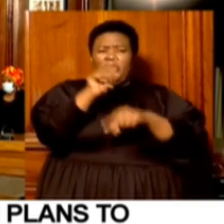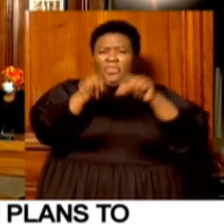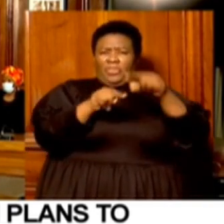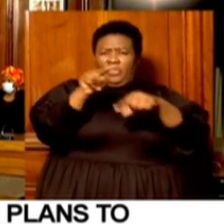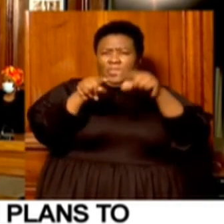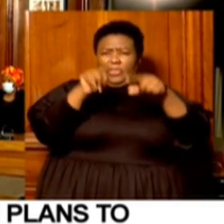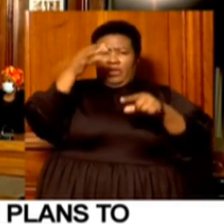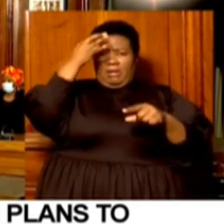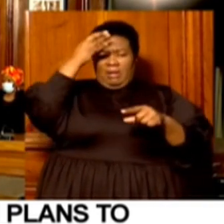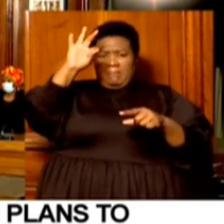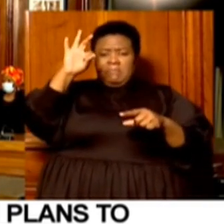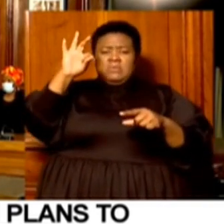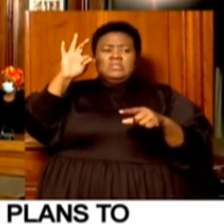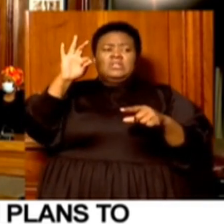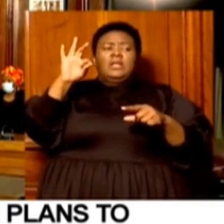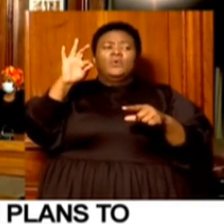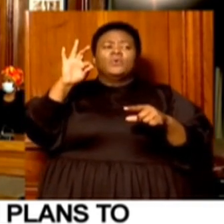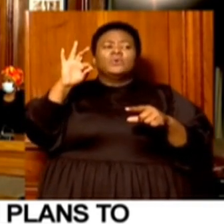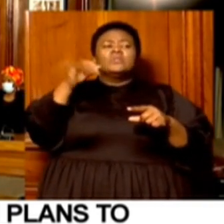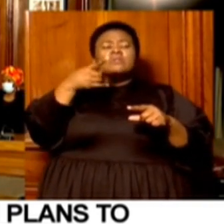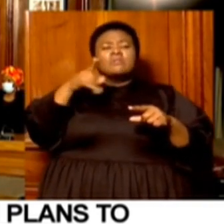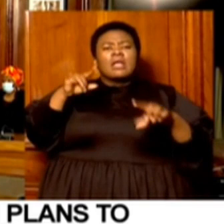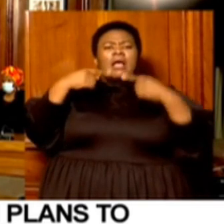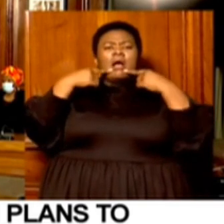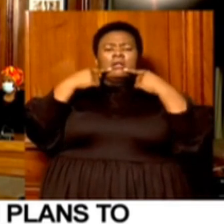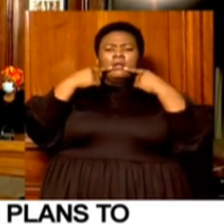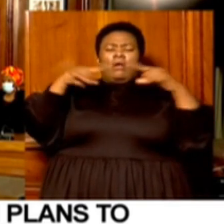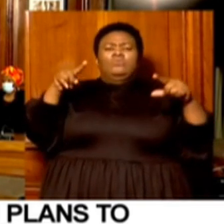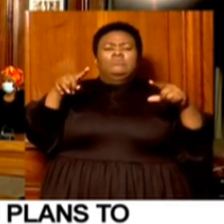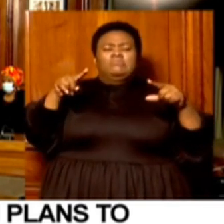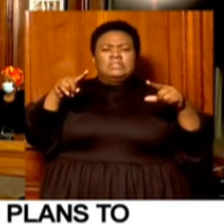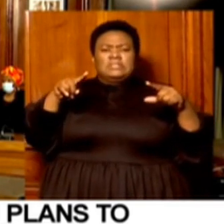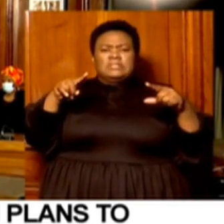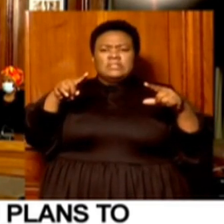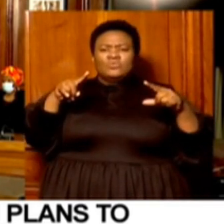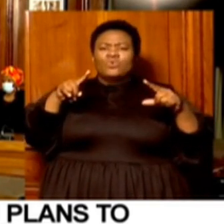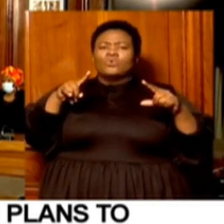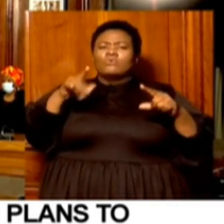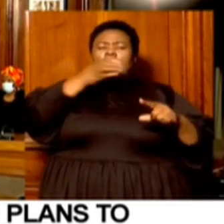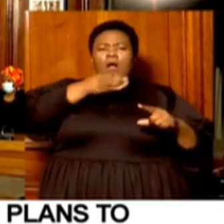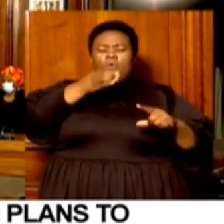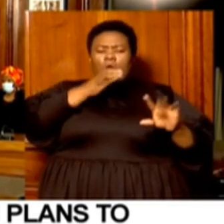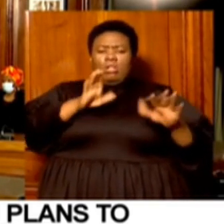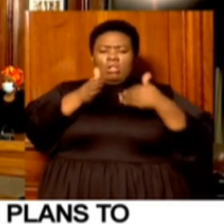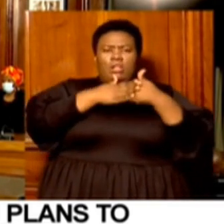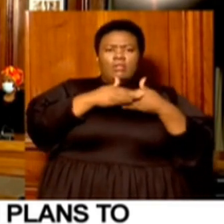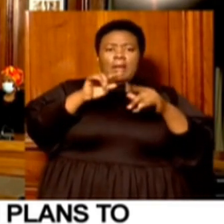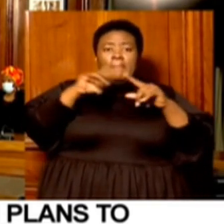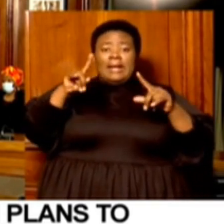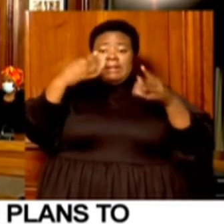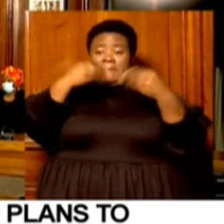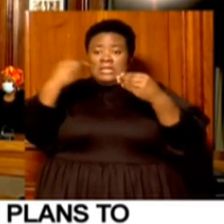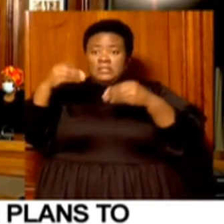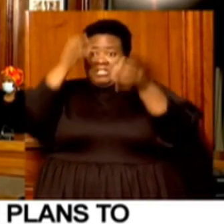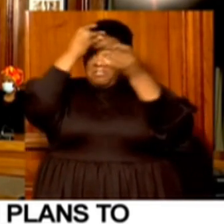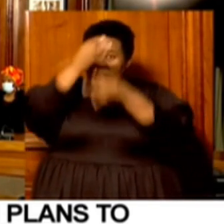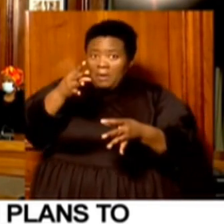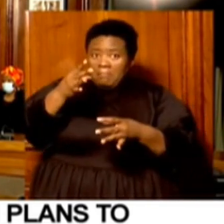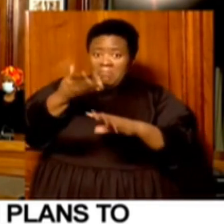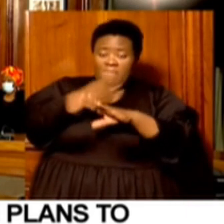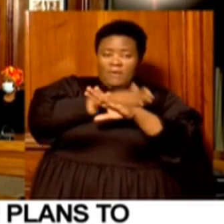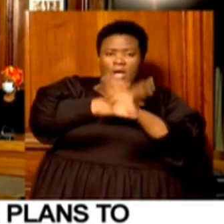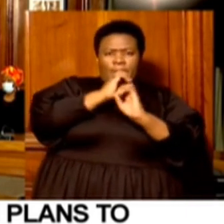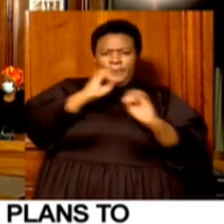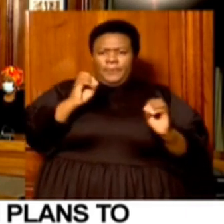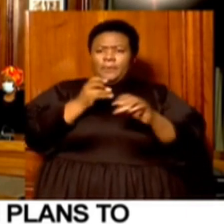ambushing business with the latest announcement of the alcohol sale ban. Government is being accused of not